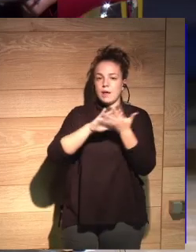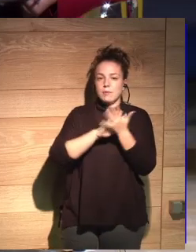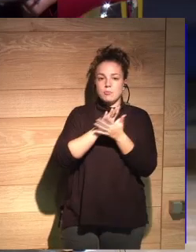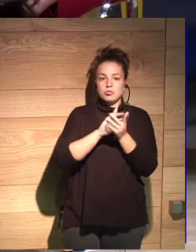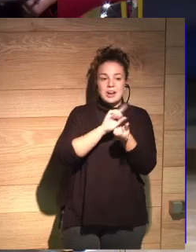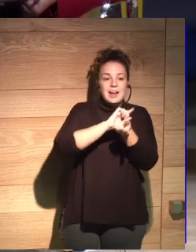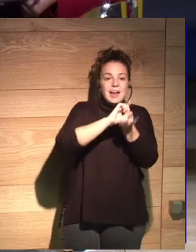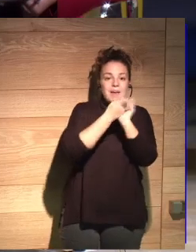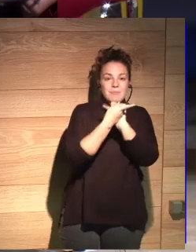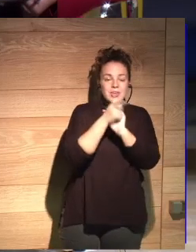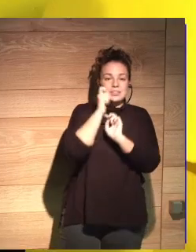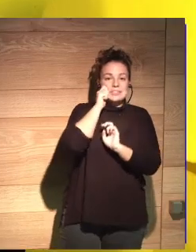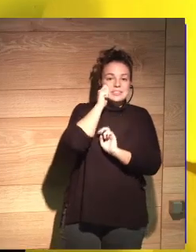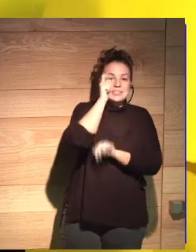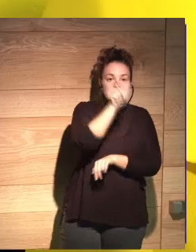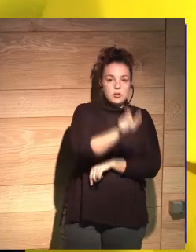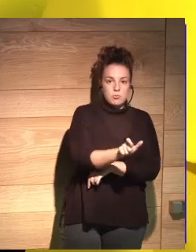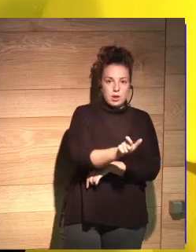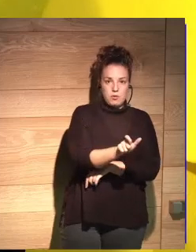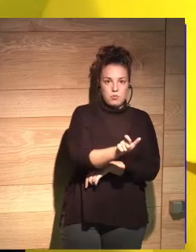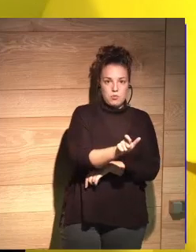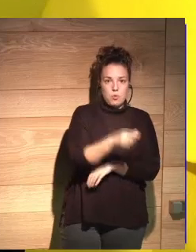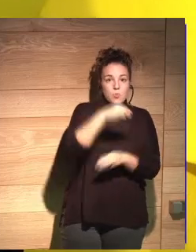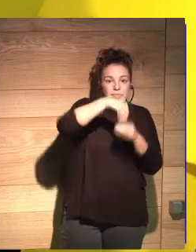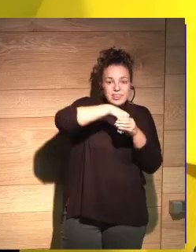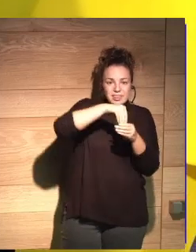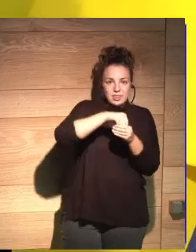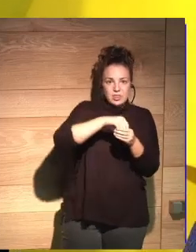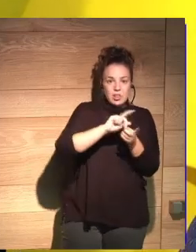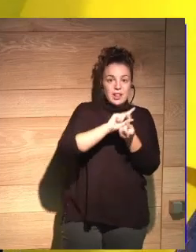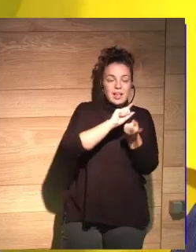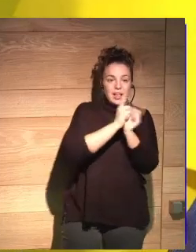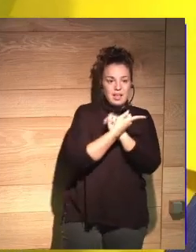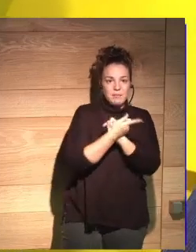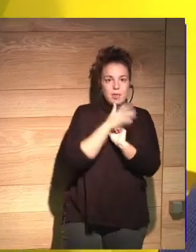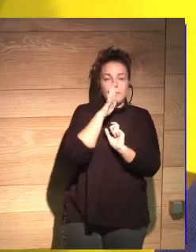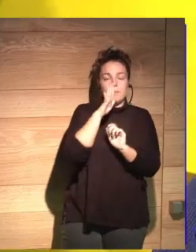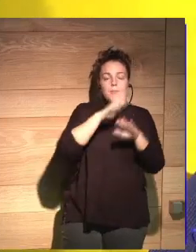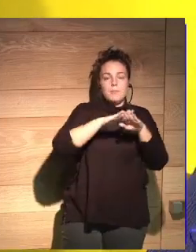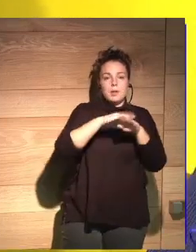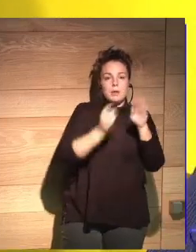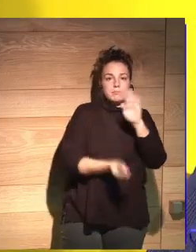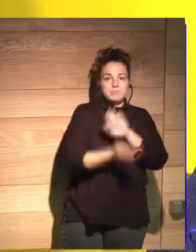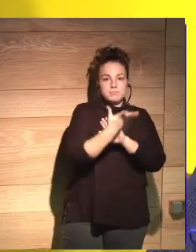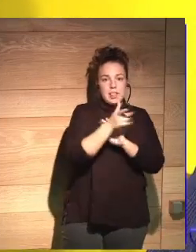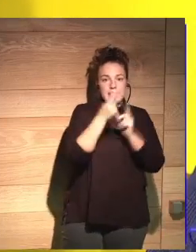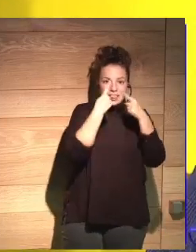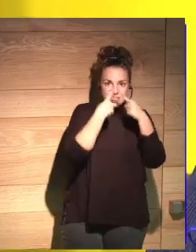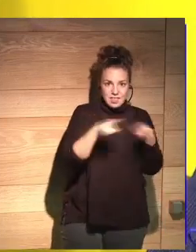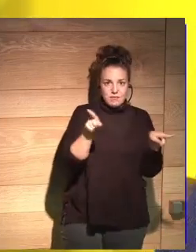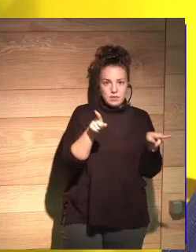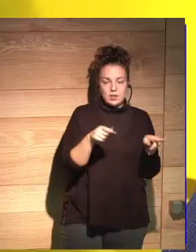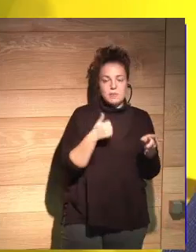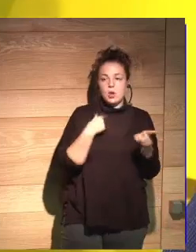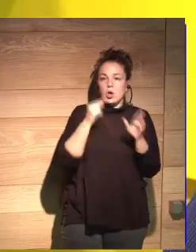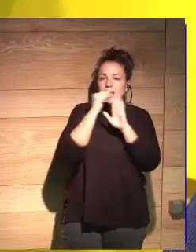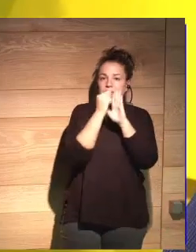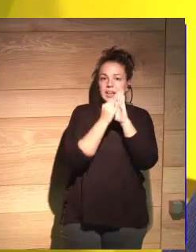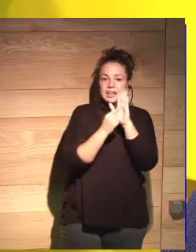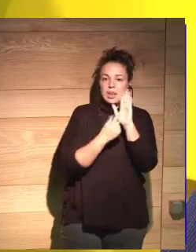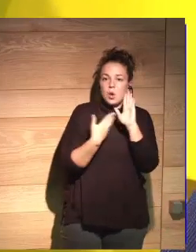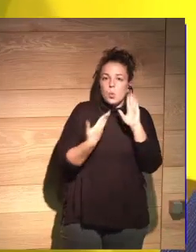about changing the human being from the biological point of view to have a different human being. And my question for myself is,